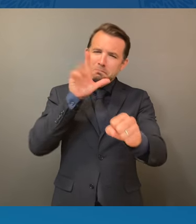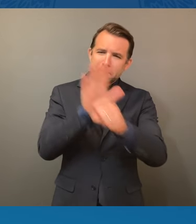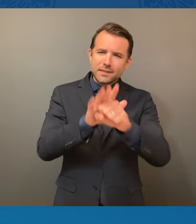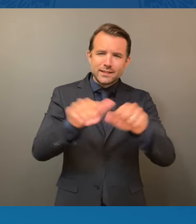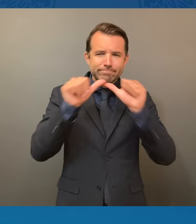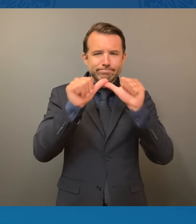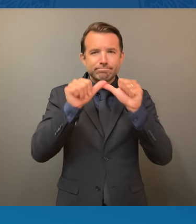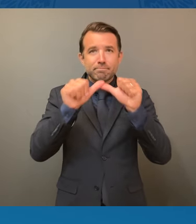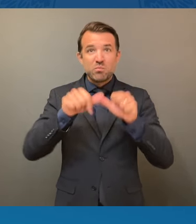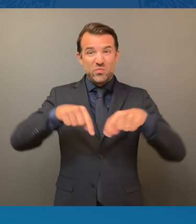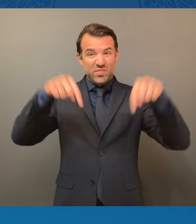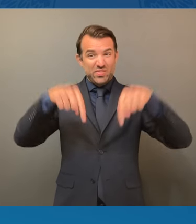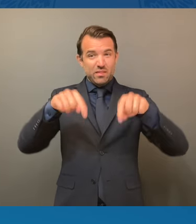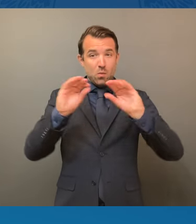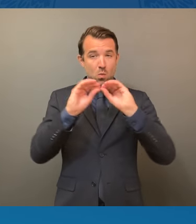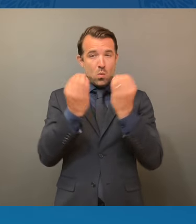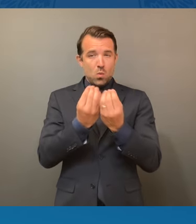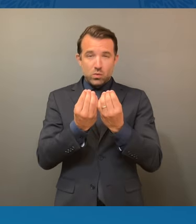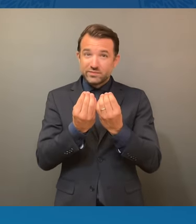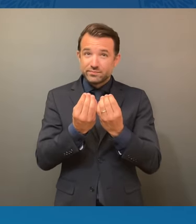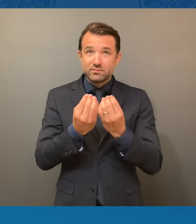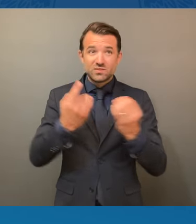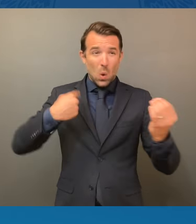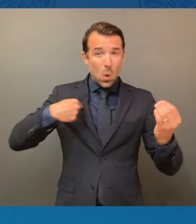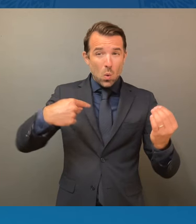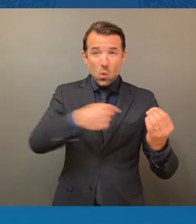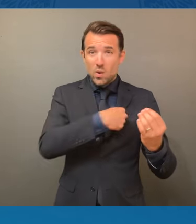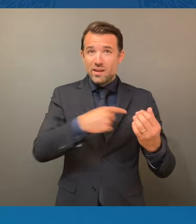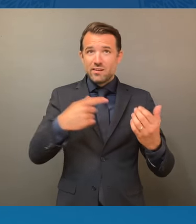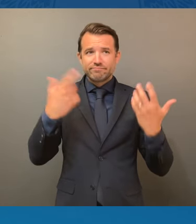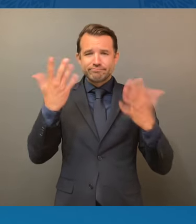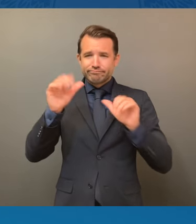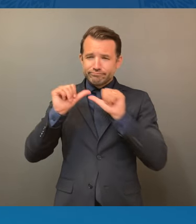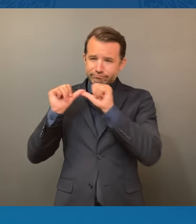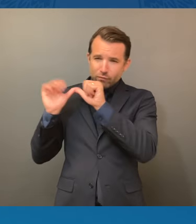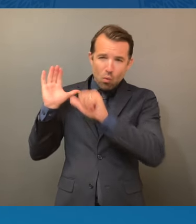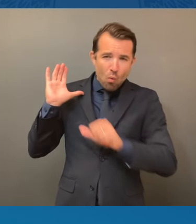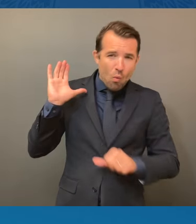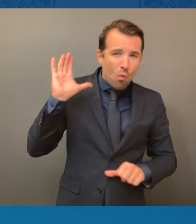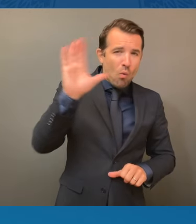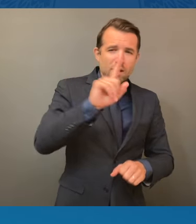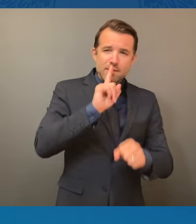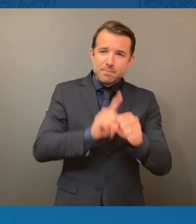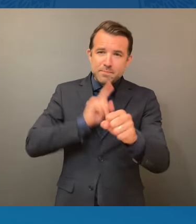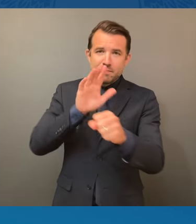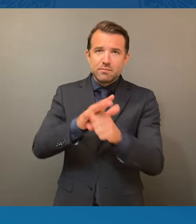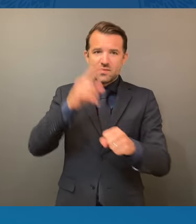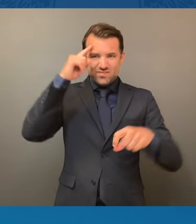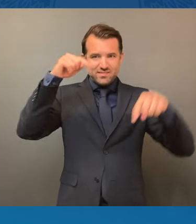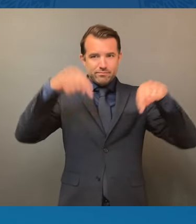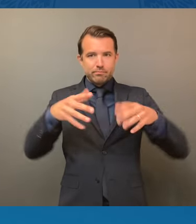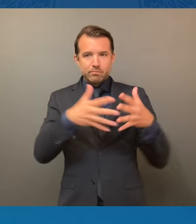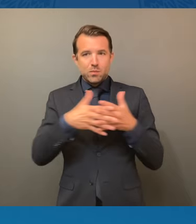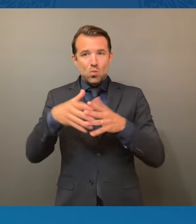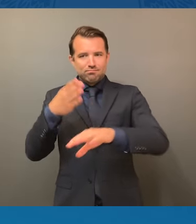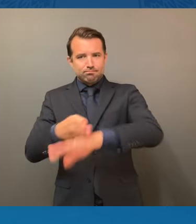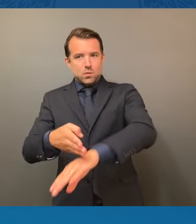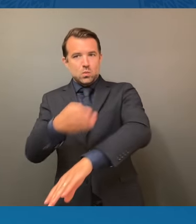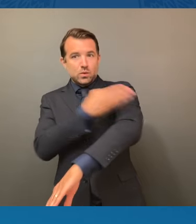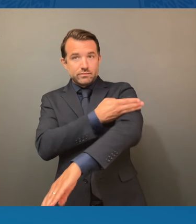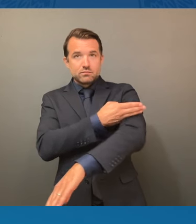is the unwavering commitment to move our nation forward, no matter how long it might take.